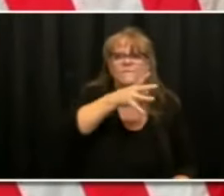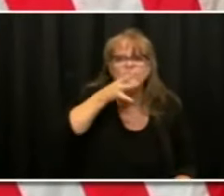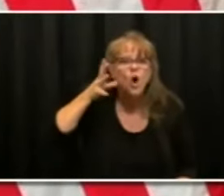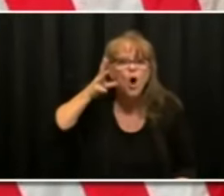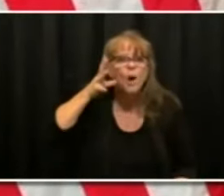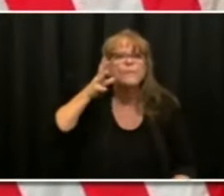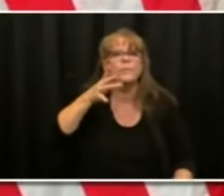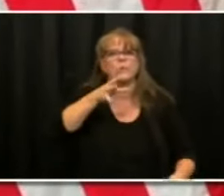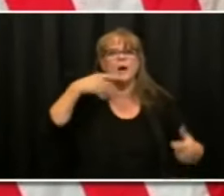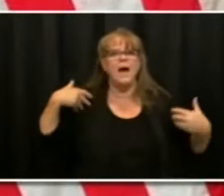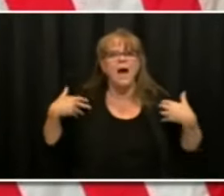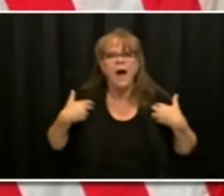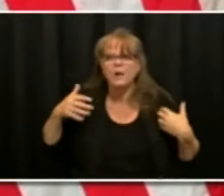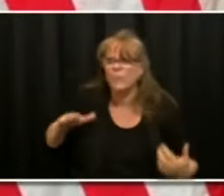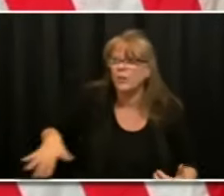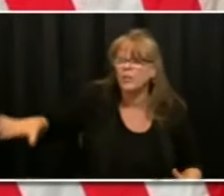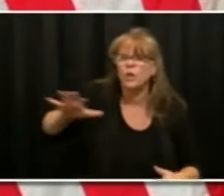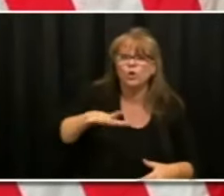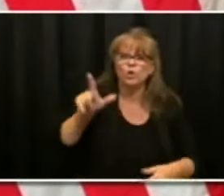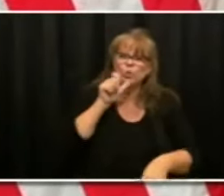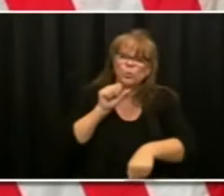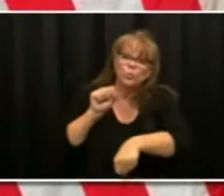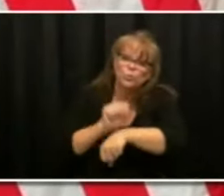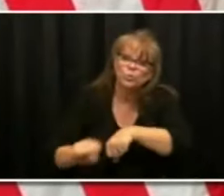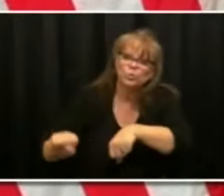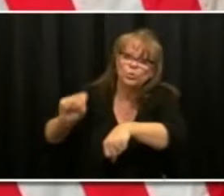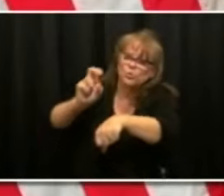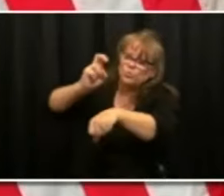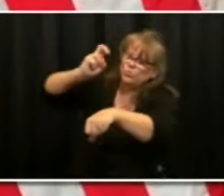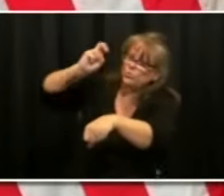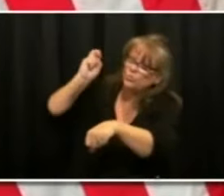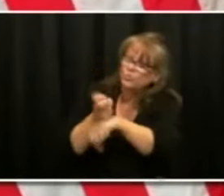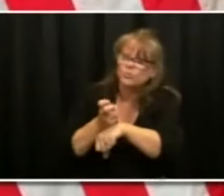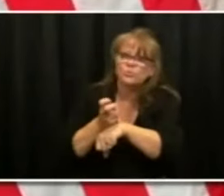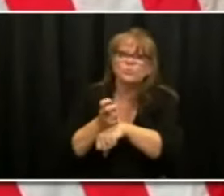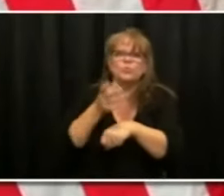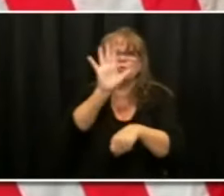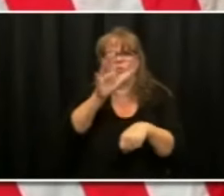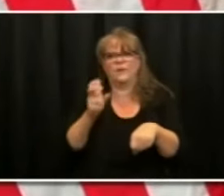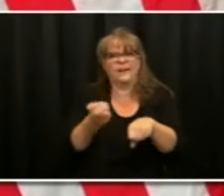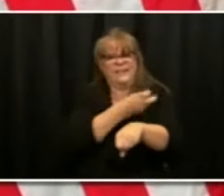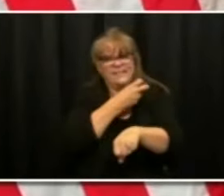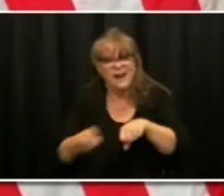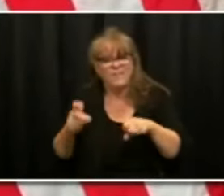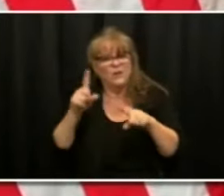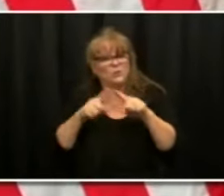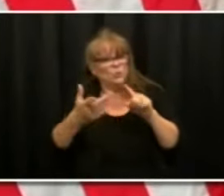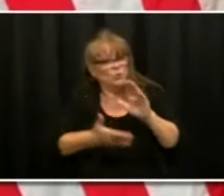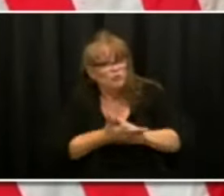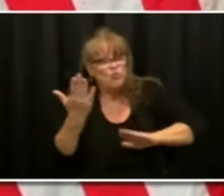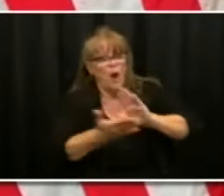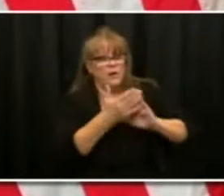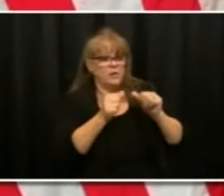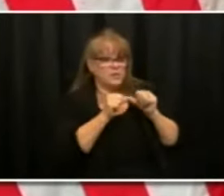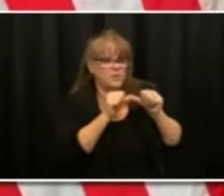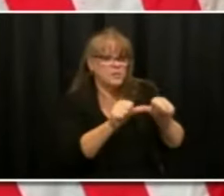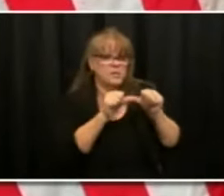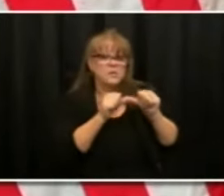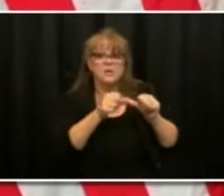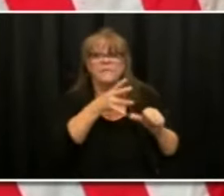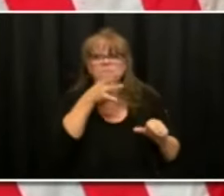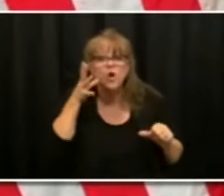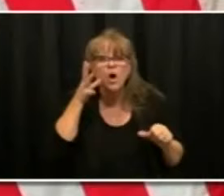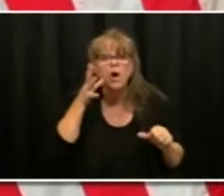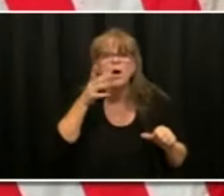pandemic with a disrupted and challenging food supply chain, statewide drought. I have our Ag Commissioner here,